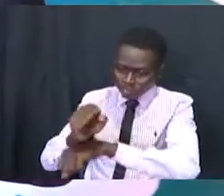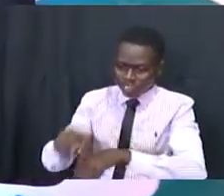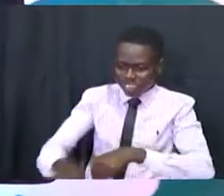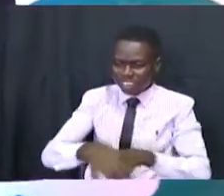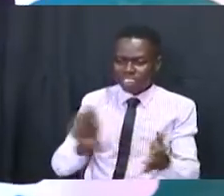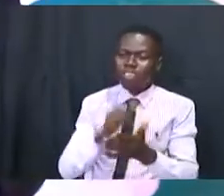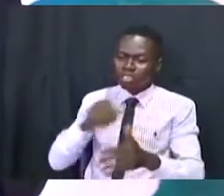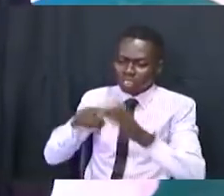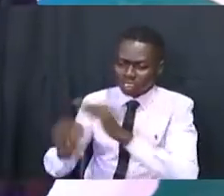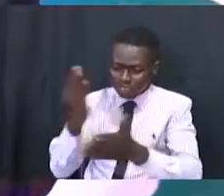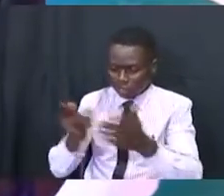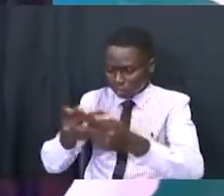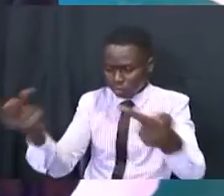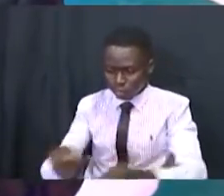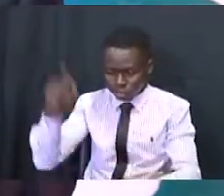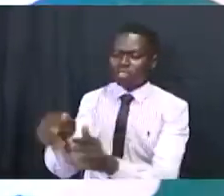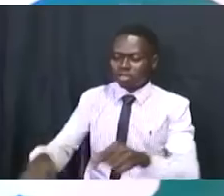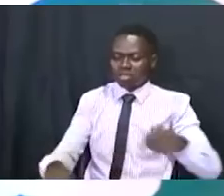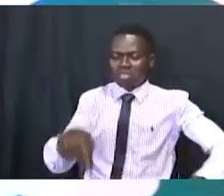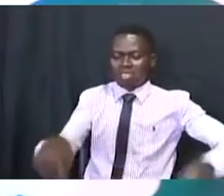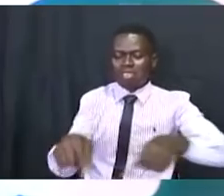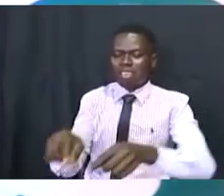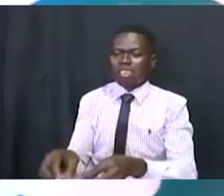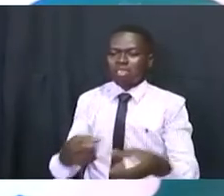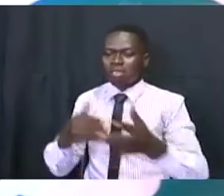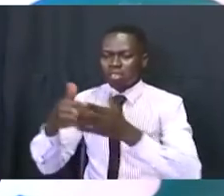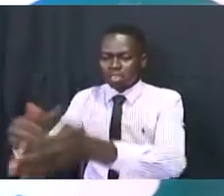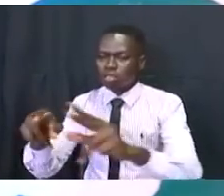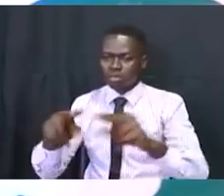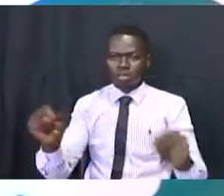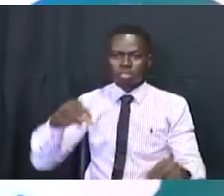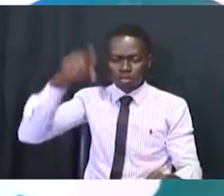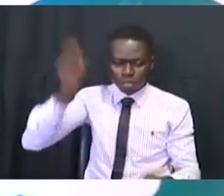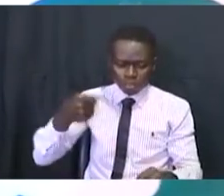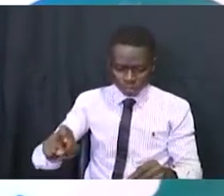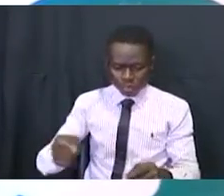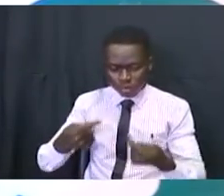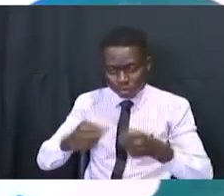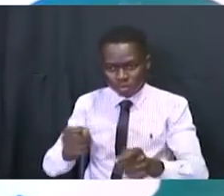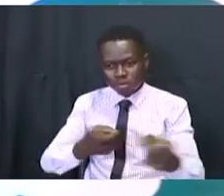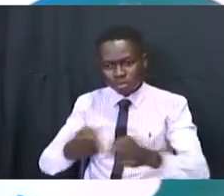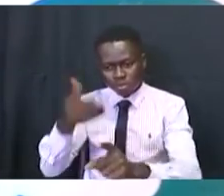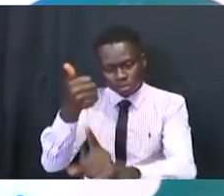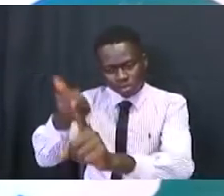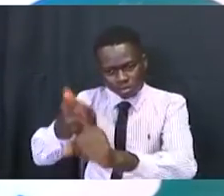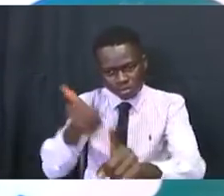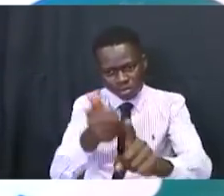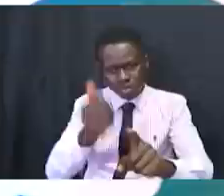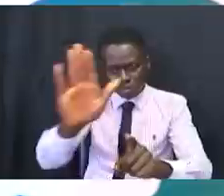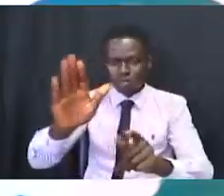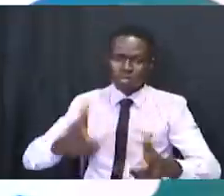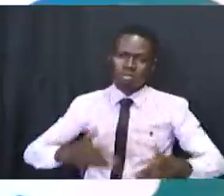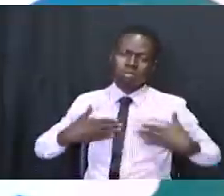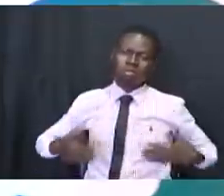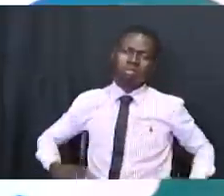places. Don't let your leg carry you. Take control of your life. Your own body, please. Please,